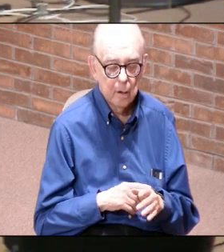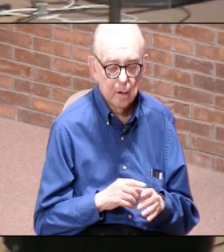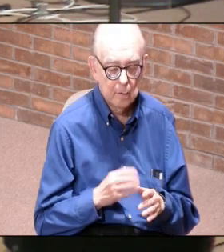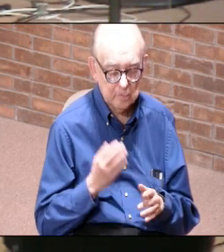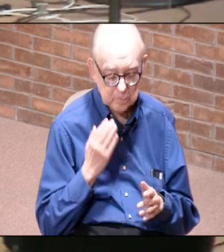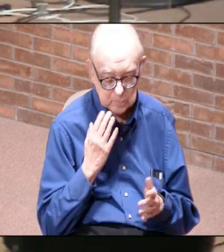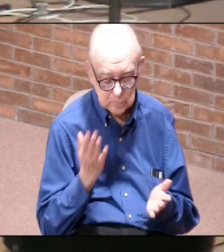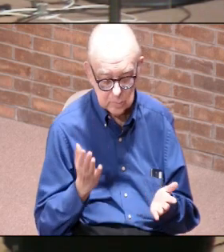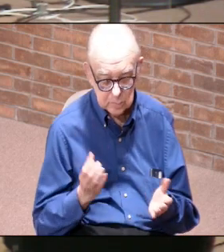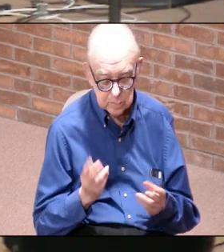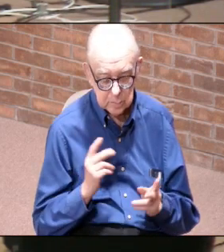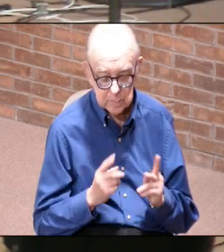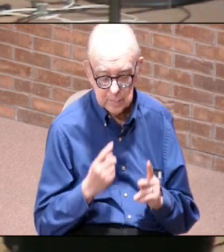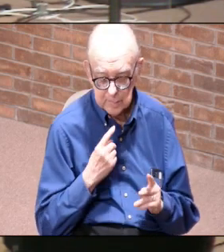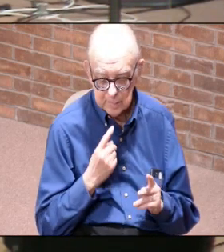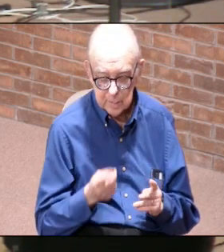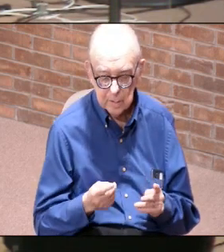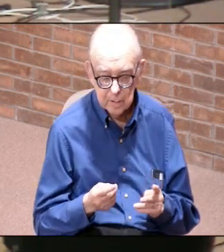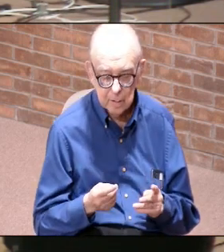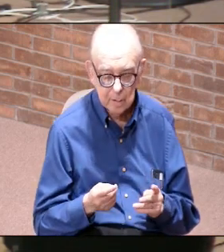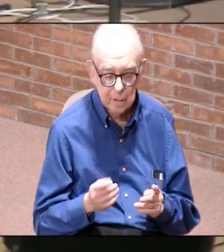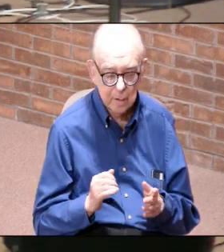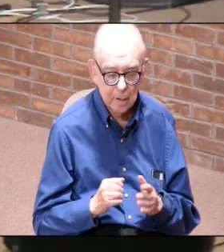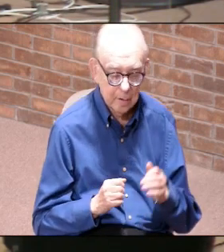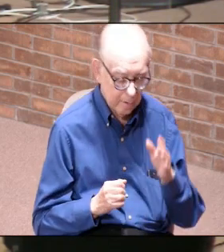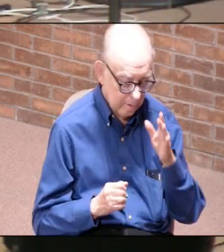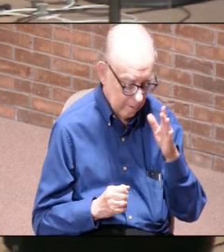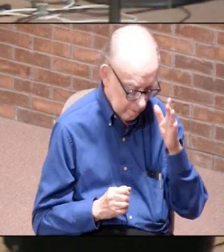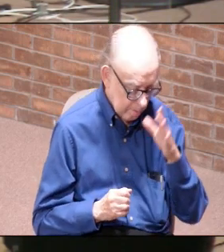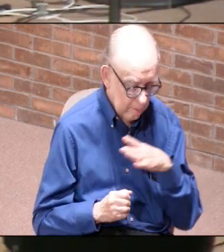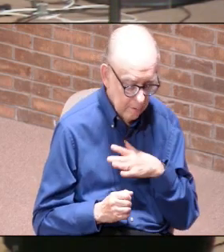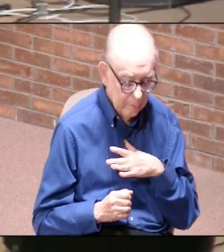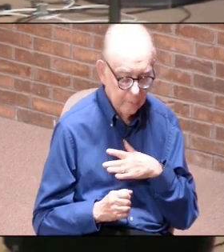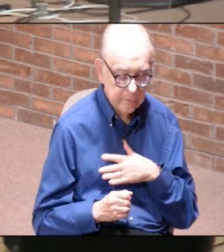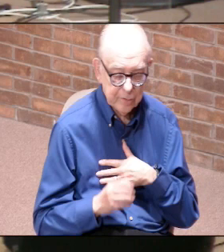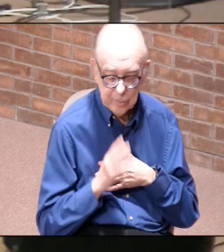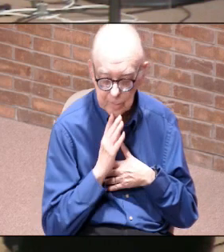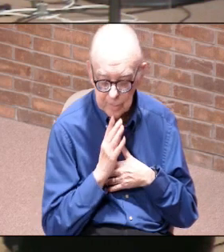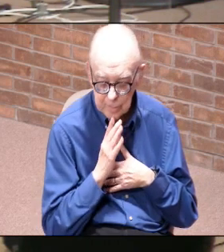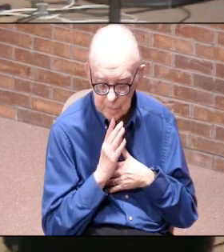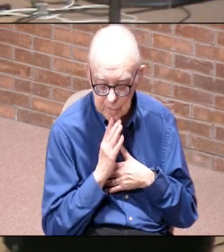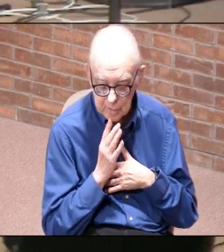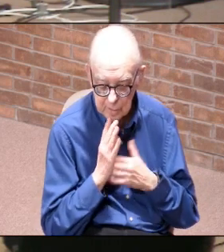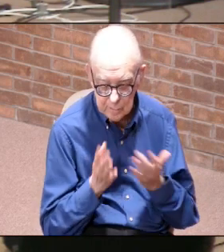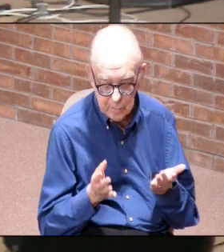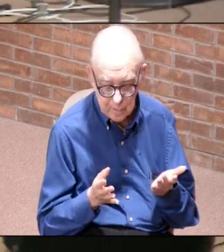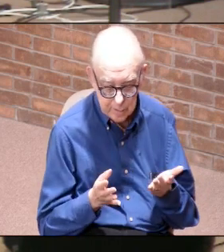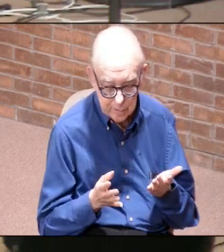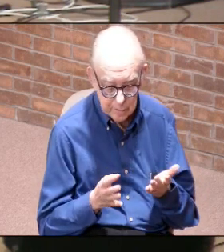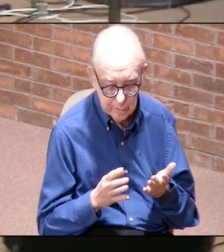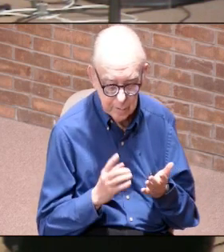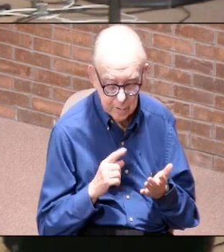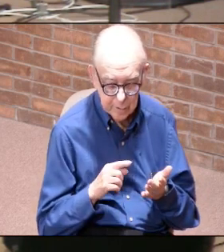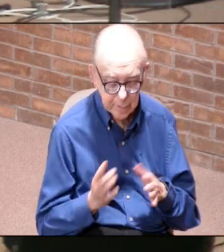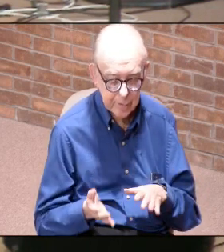you know, a lot of people have said, this guy could talk your legs off, or your leg off, or your arm off, or